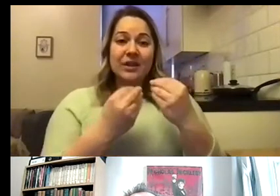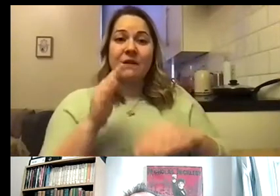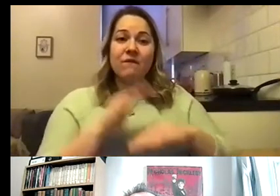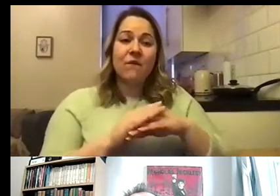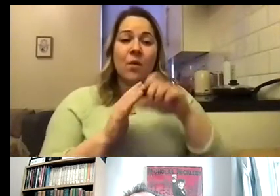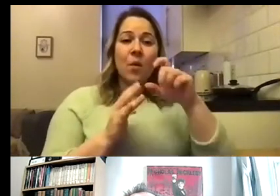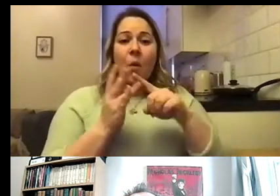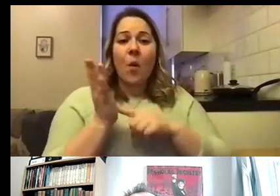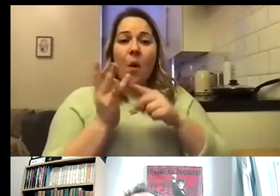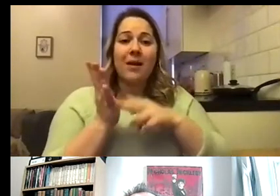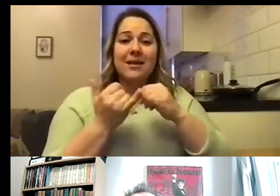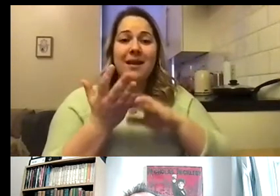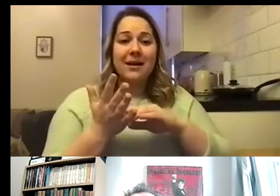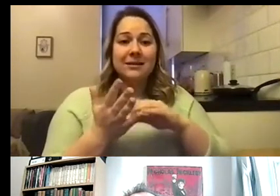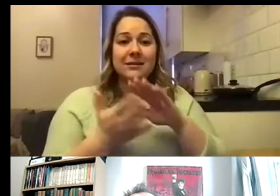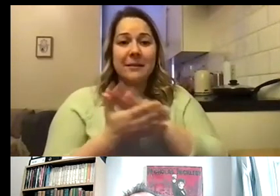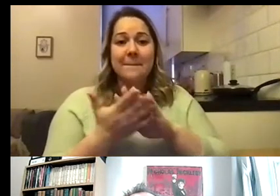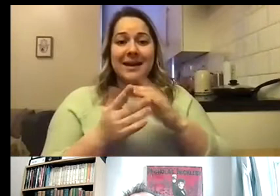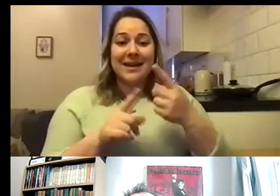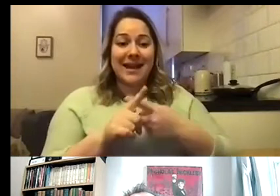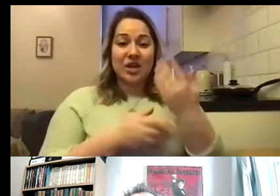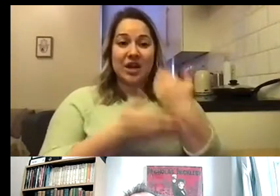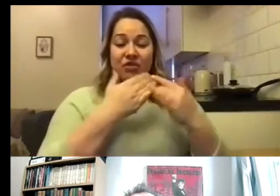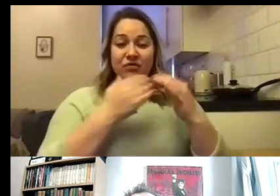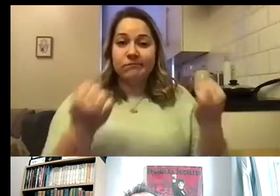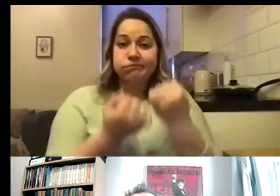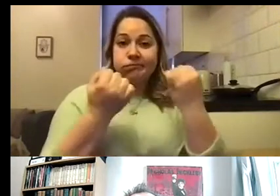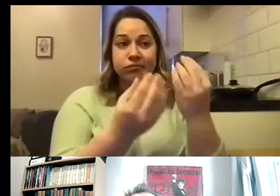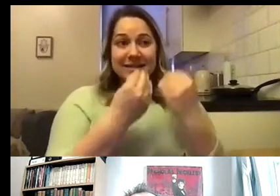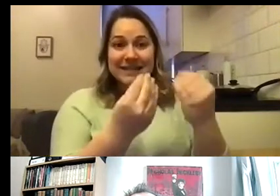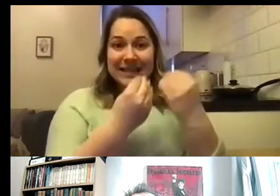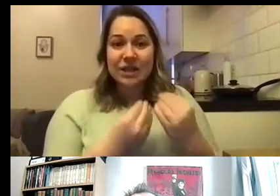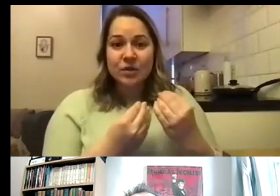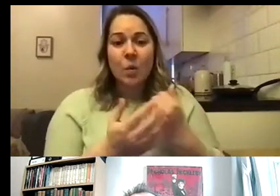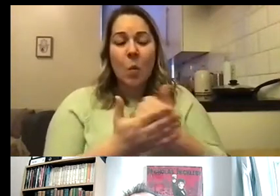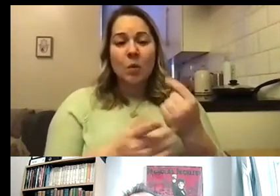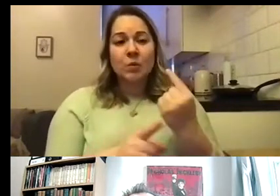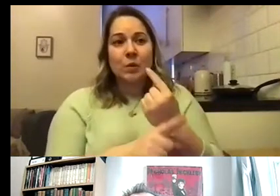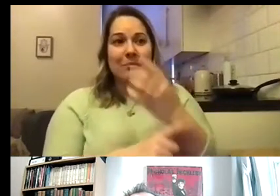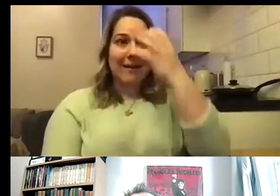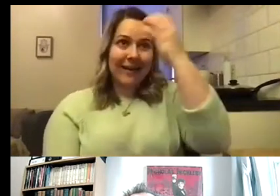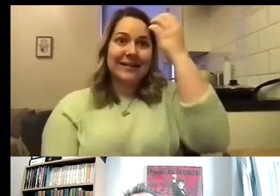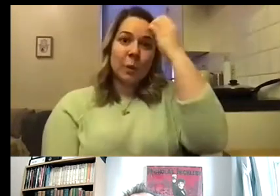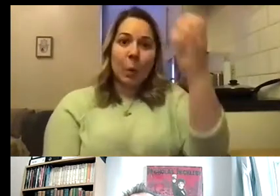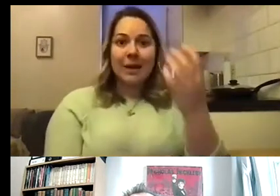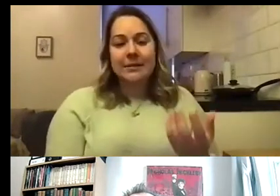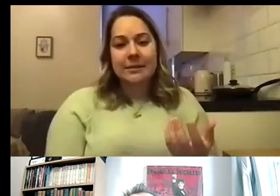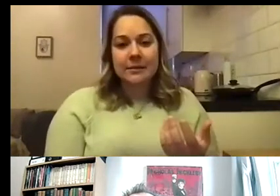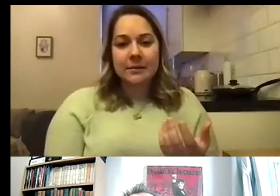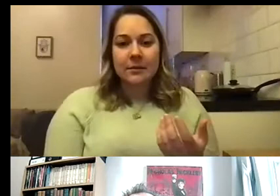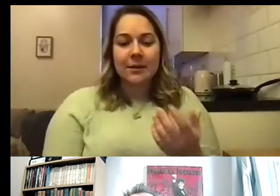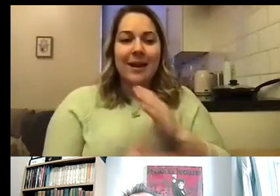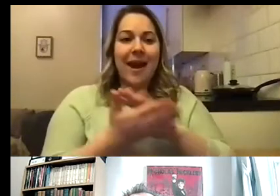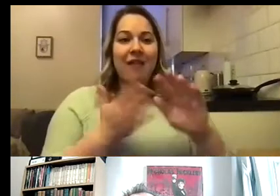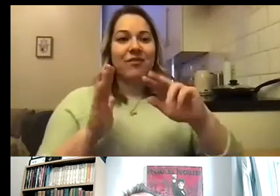where English history was quite prominent. And literally, it was about the kings and the queens and the, you know, and it was Henry